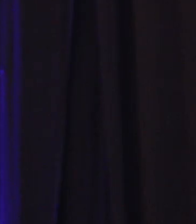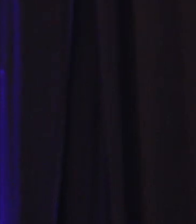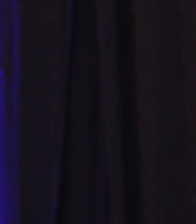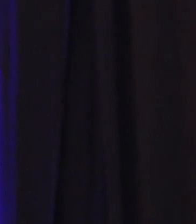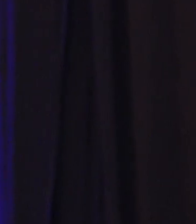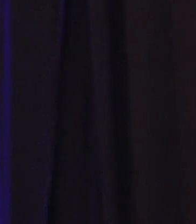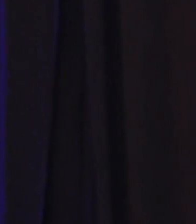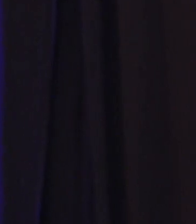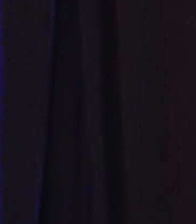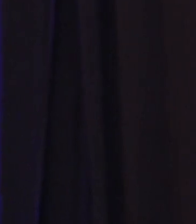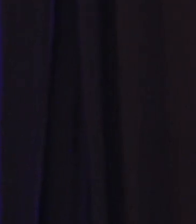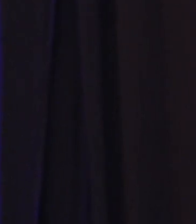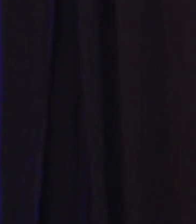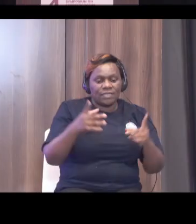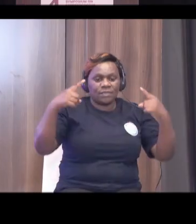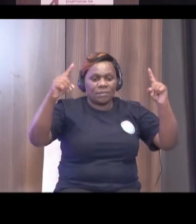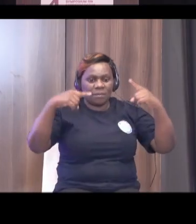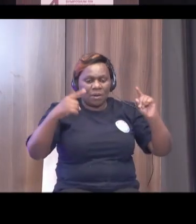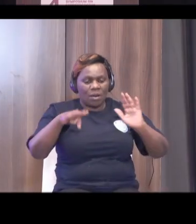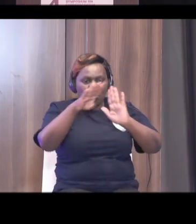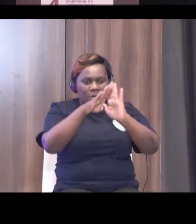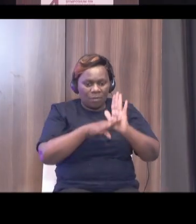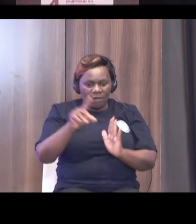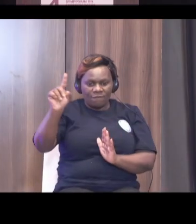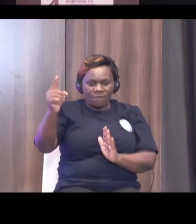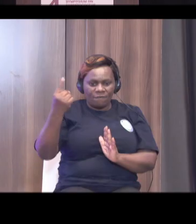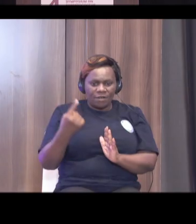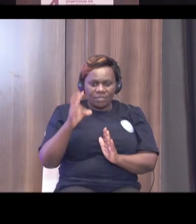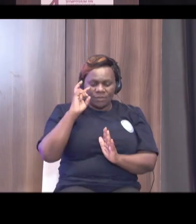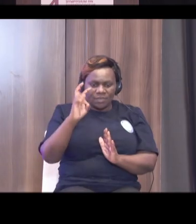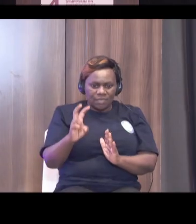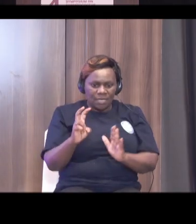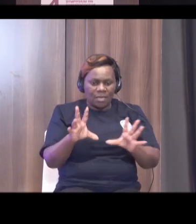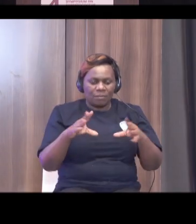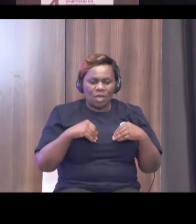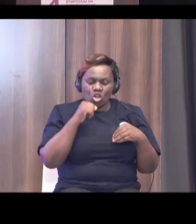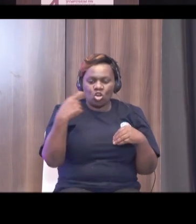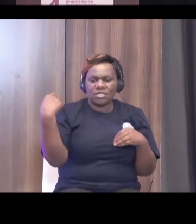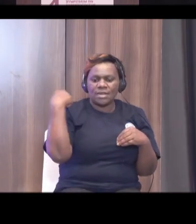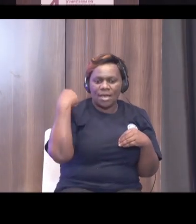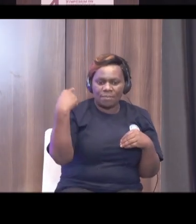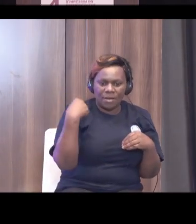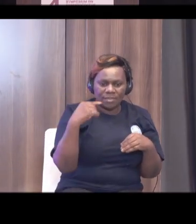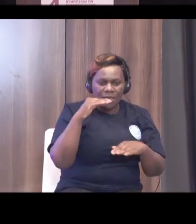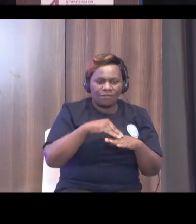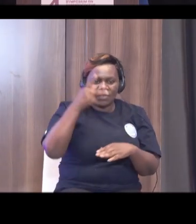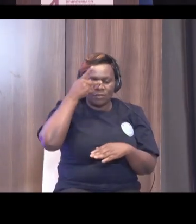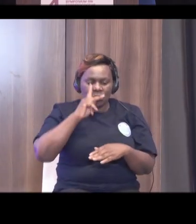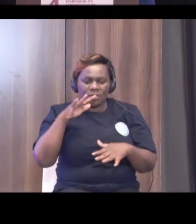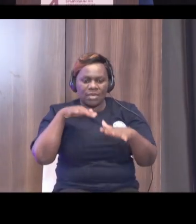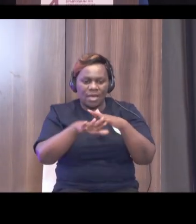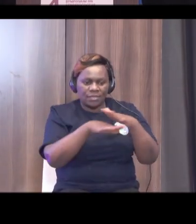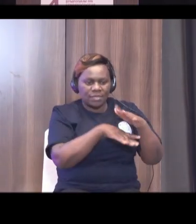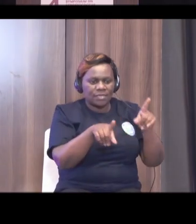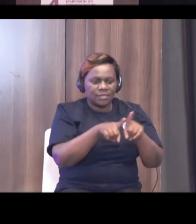why we achieve this successful program. No? First, we will see that uptake is not just a number. It reflects policy, access, and